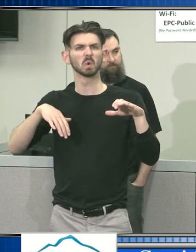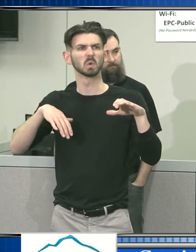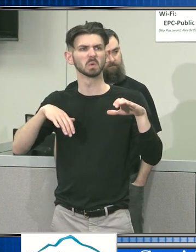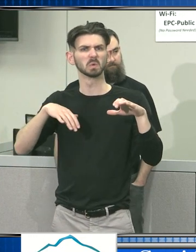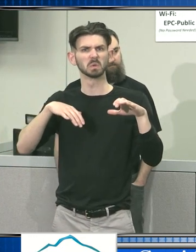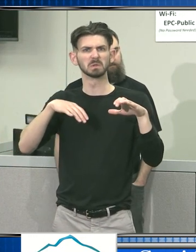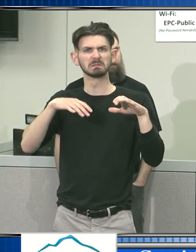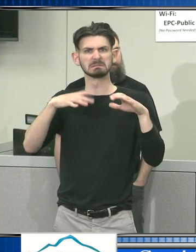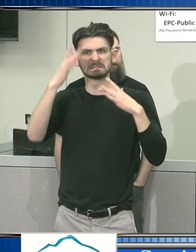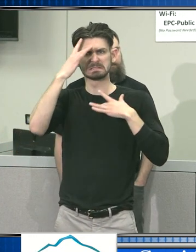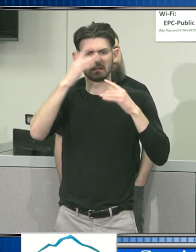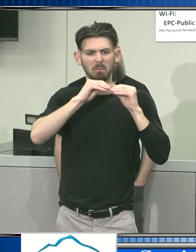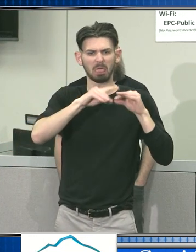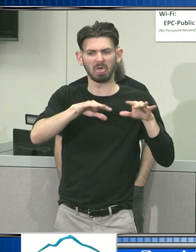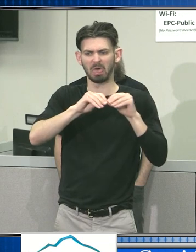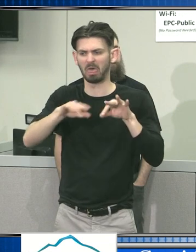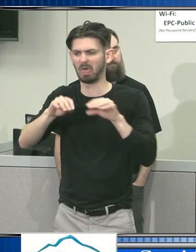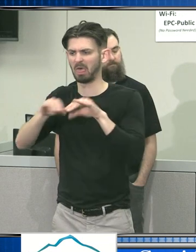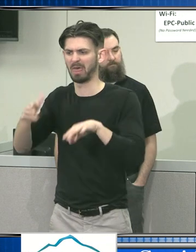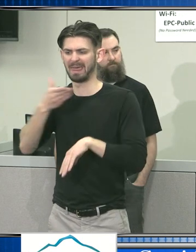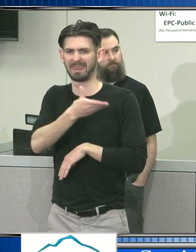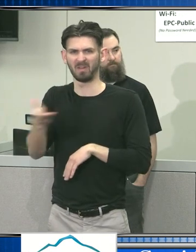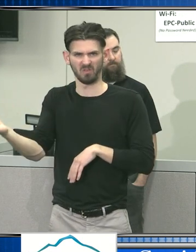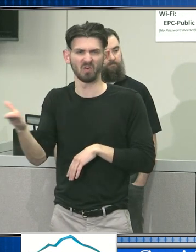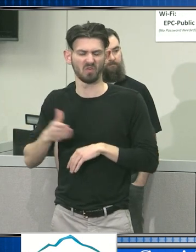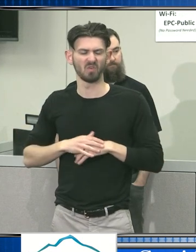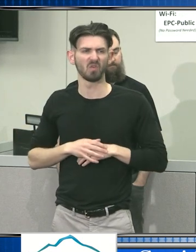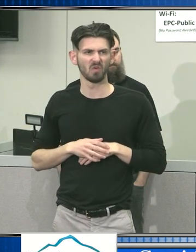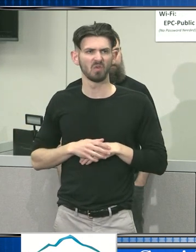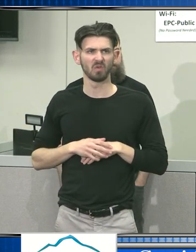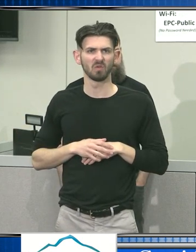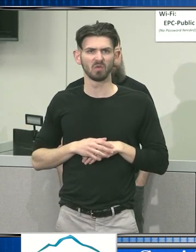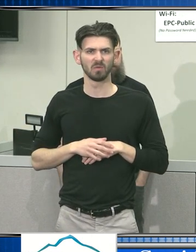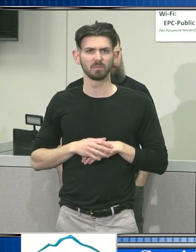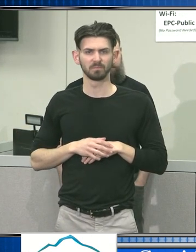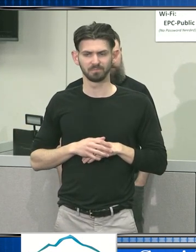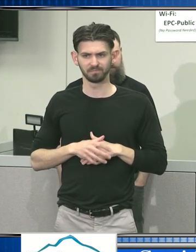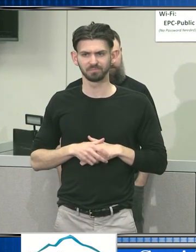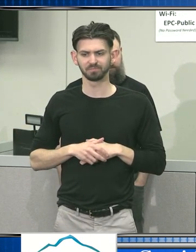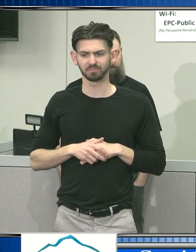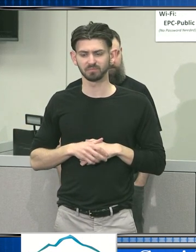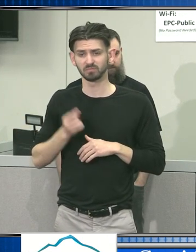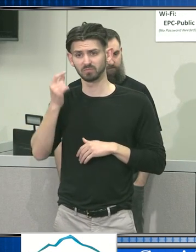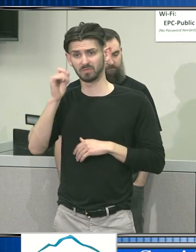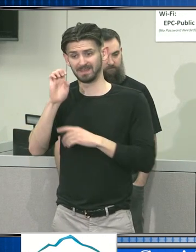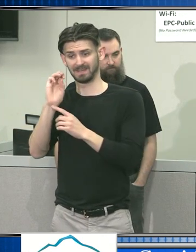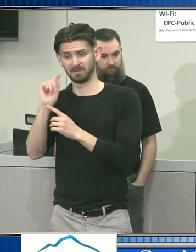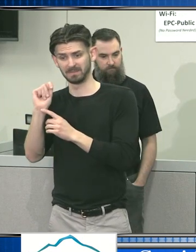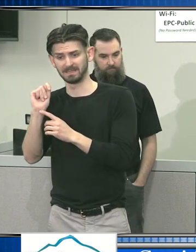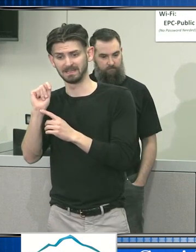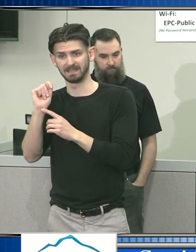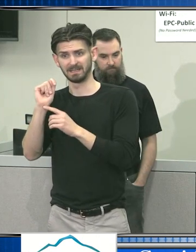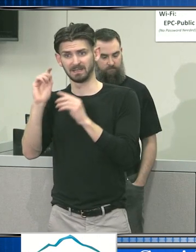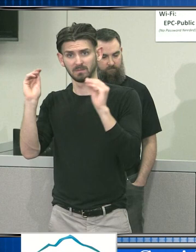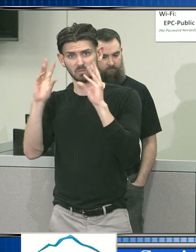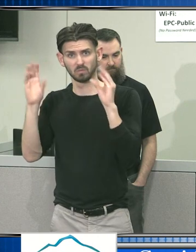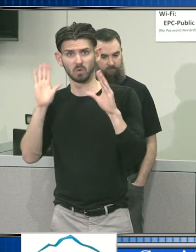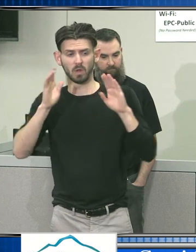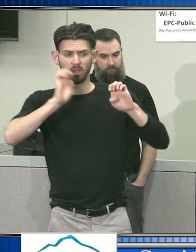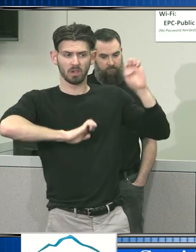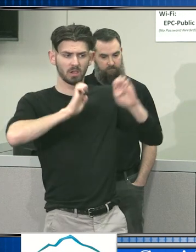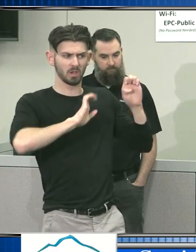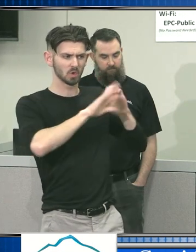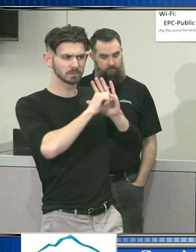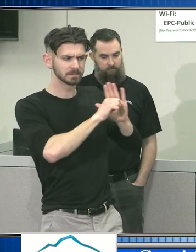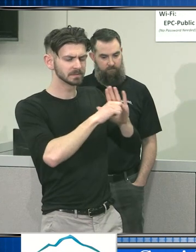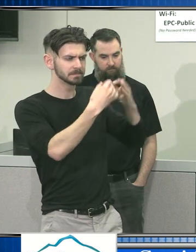either exacerbate their current systems, current symptoms to make them worse, or introduce symptoms to